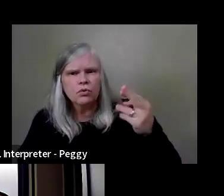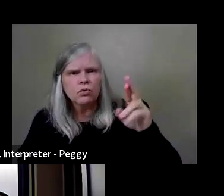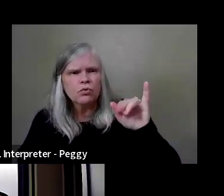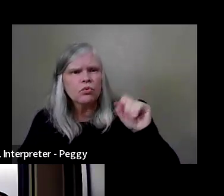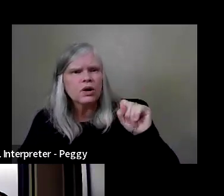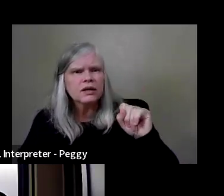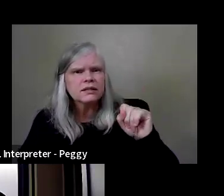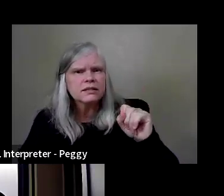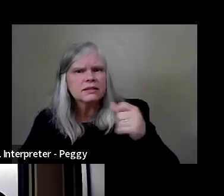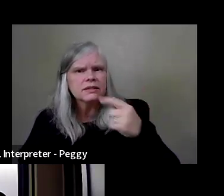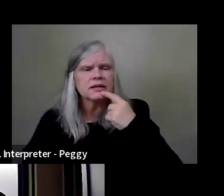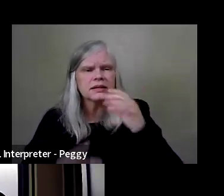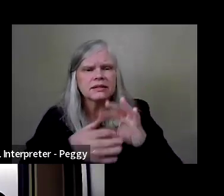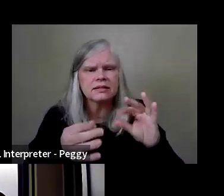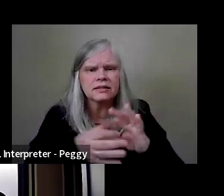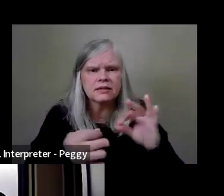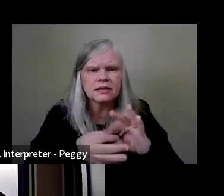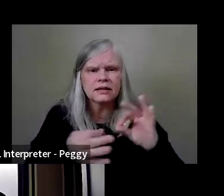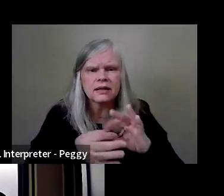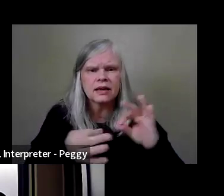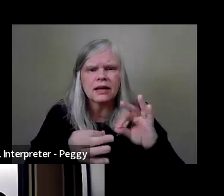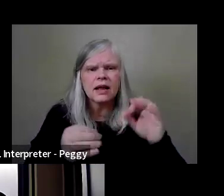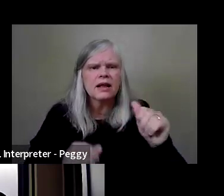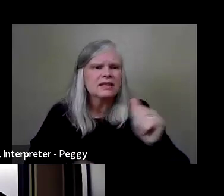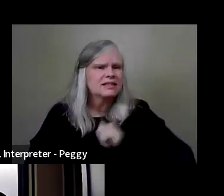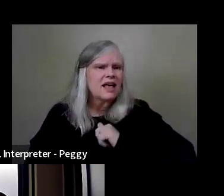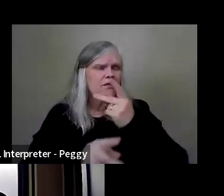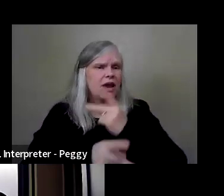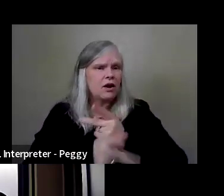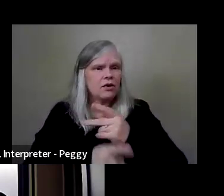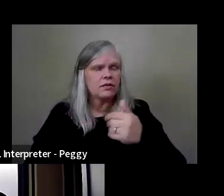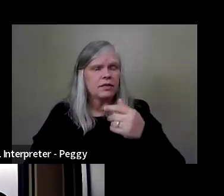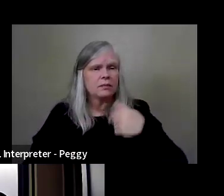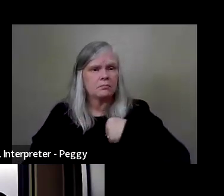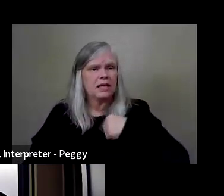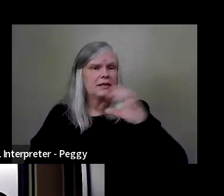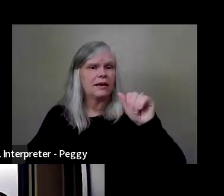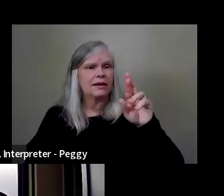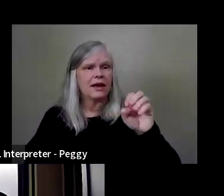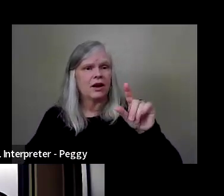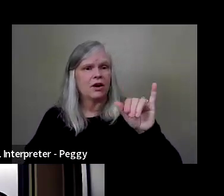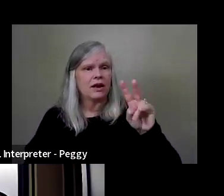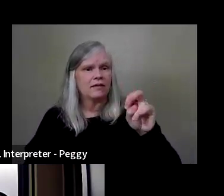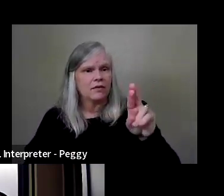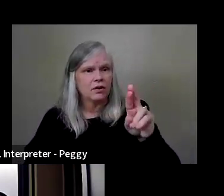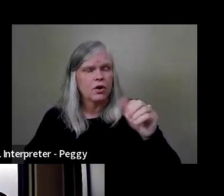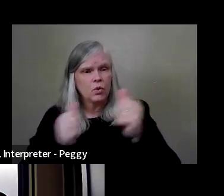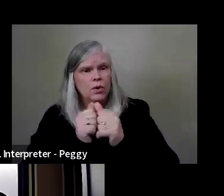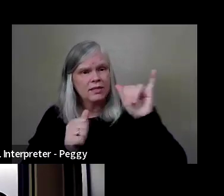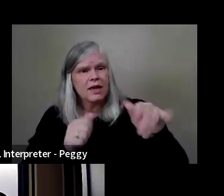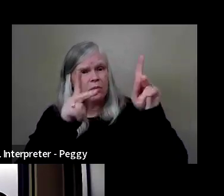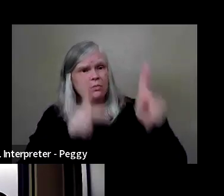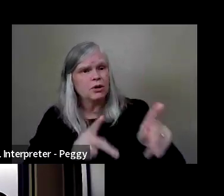Chris is just talking about kind of that addressing self-care of the caregiver, right? That caregiver that's with that